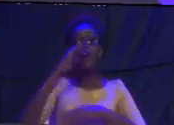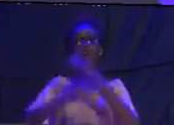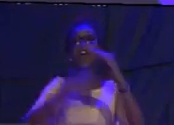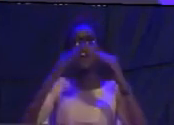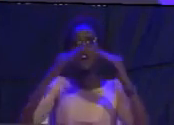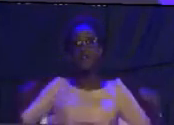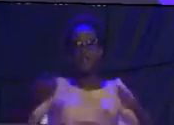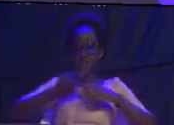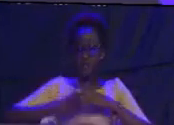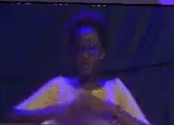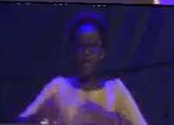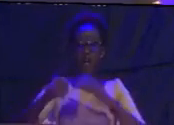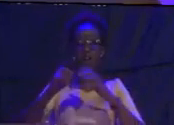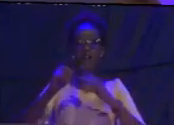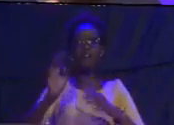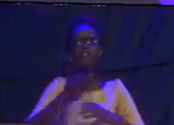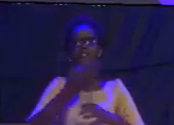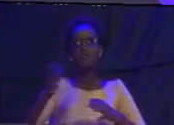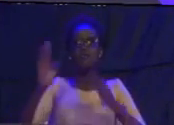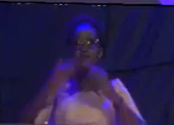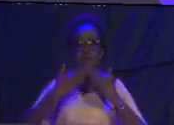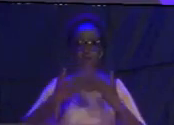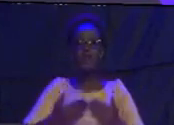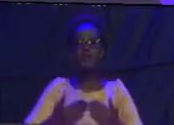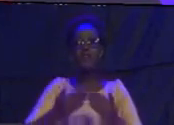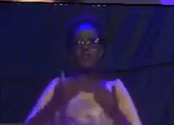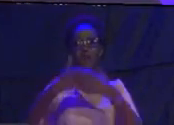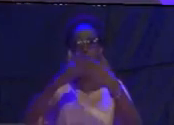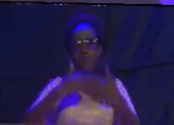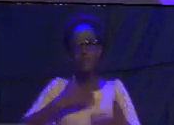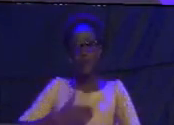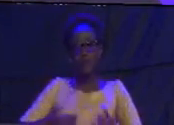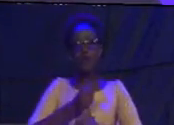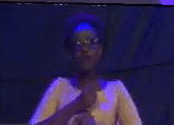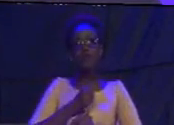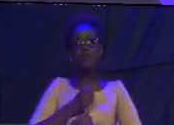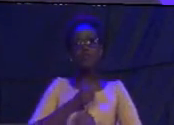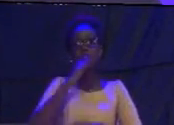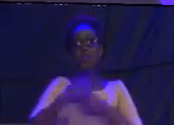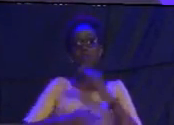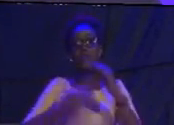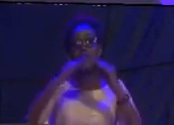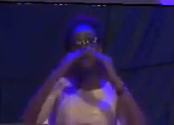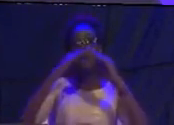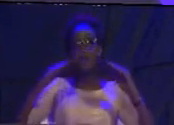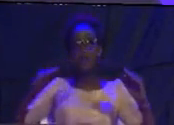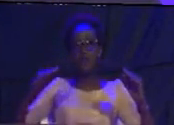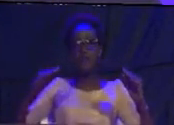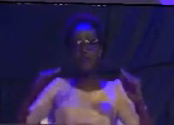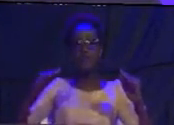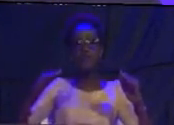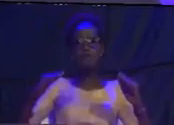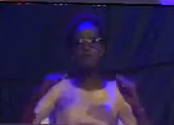Heaven begins with praises before you see. Heaven proclaims before receiving.